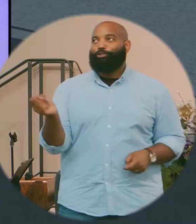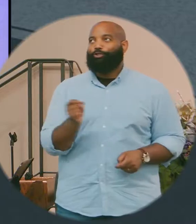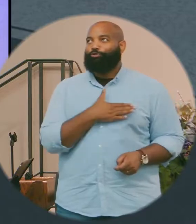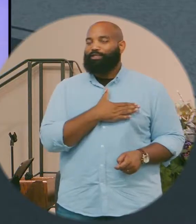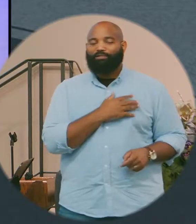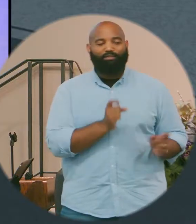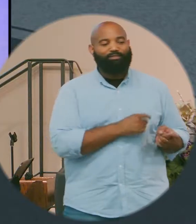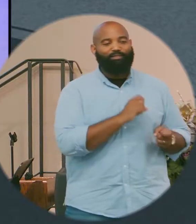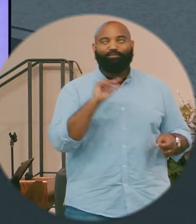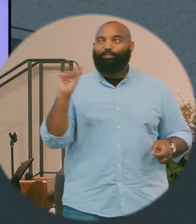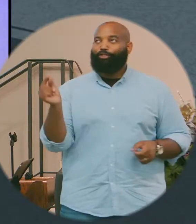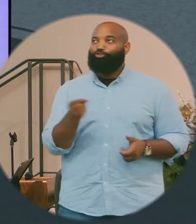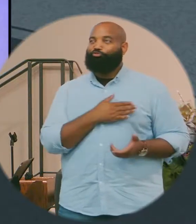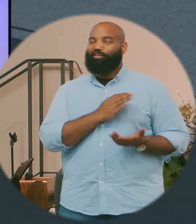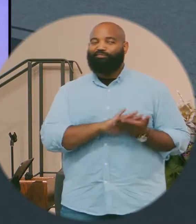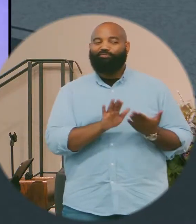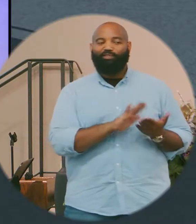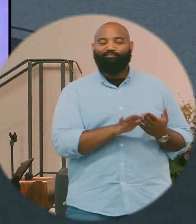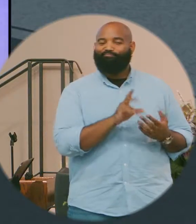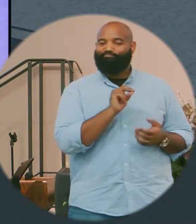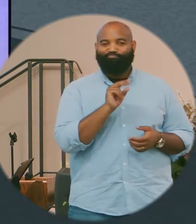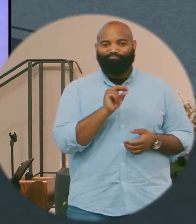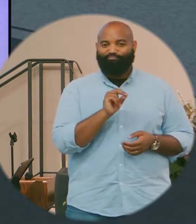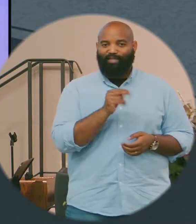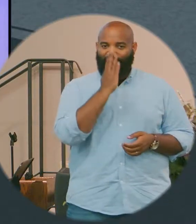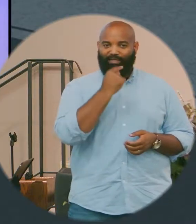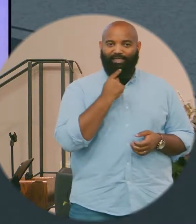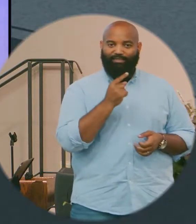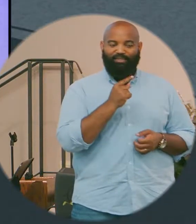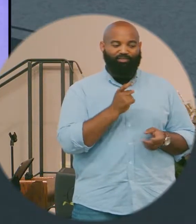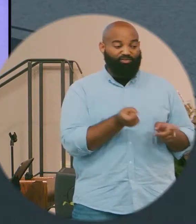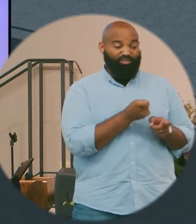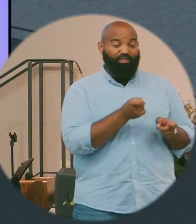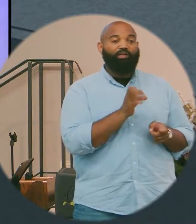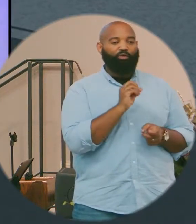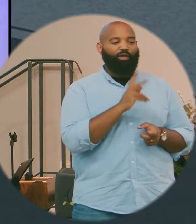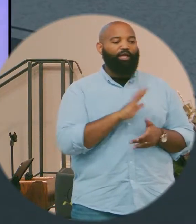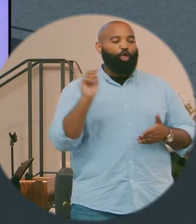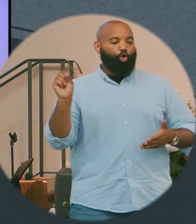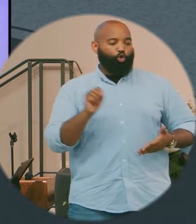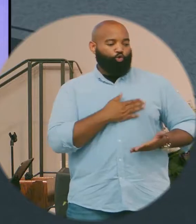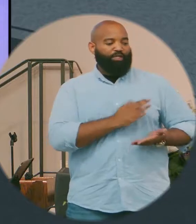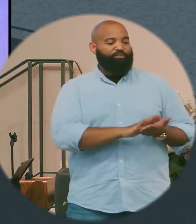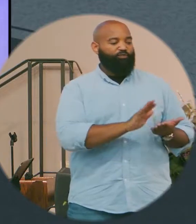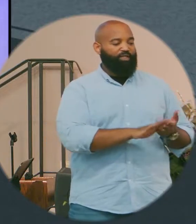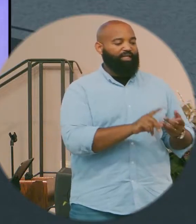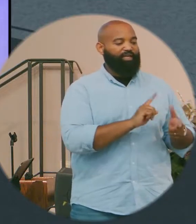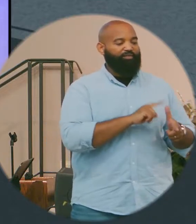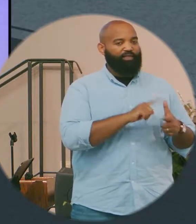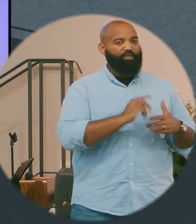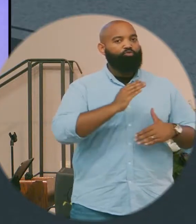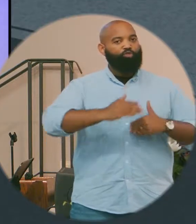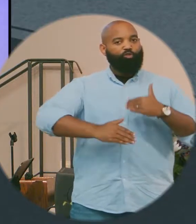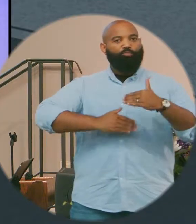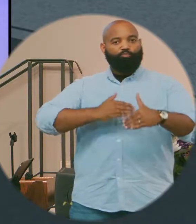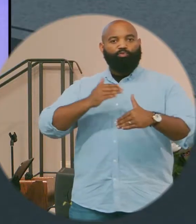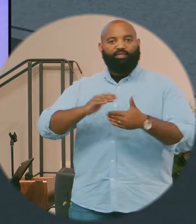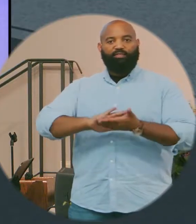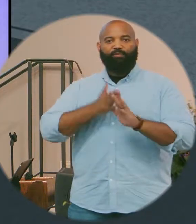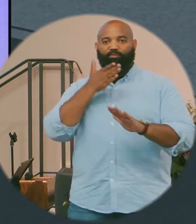You kind of misuse grace if you just stay in the same position. If you still cursing people out, what's the point of